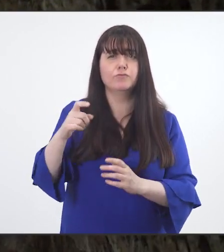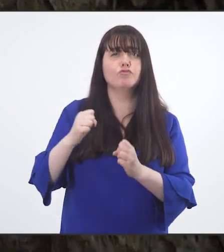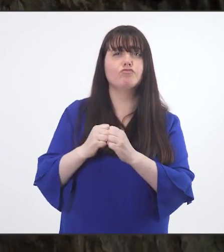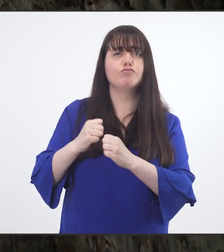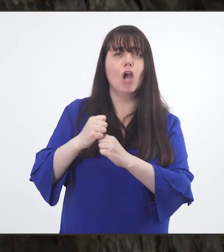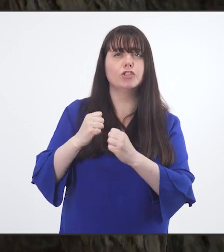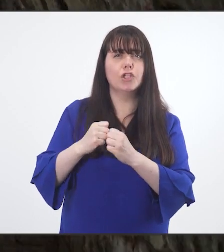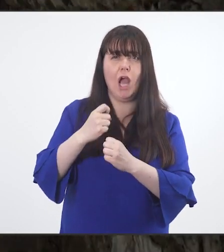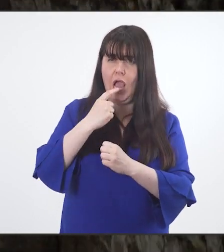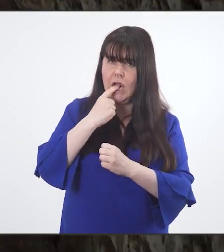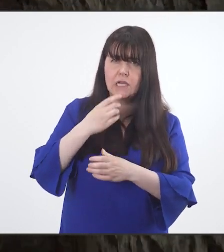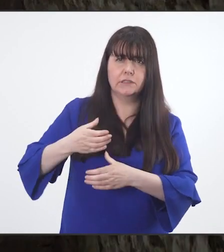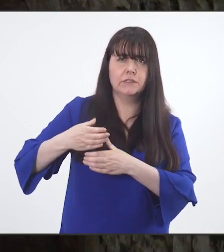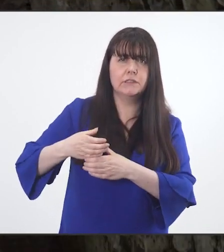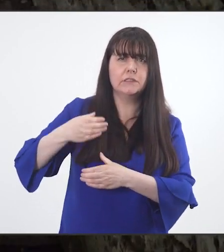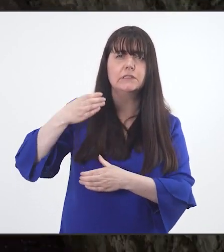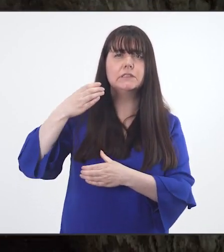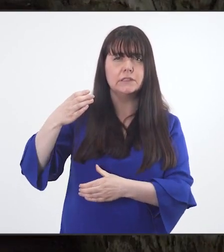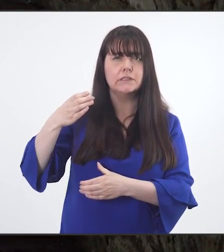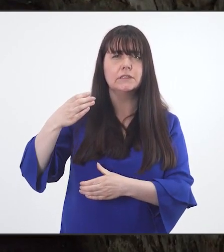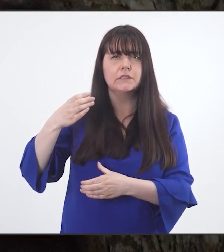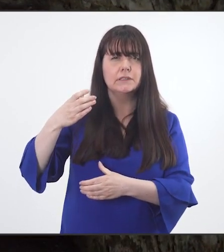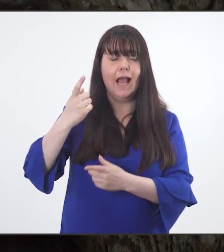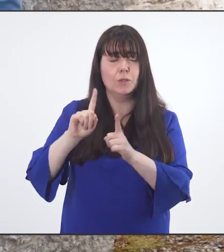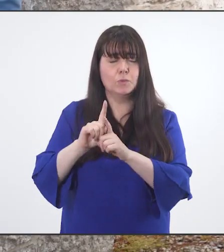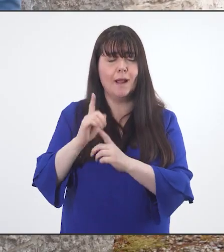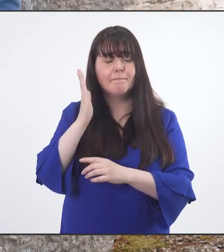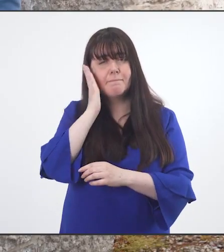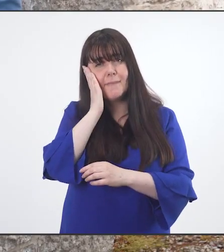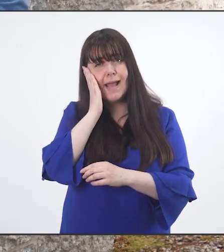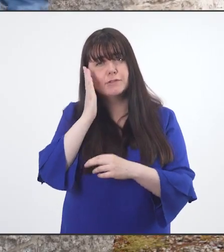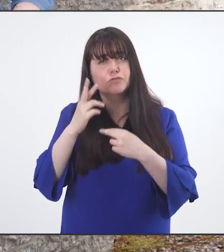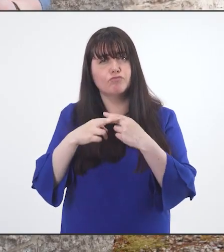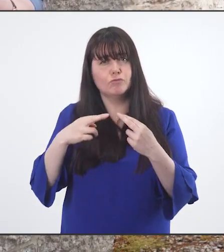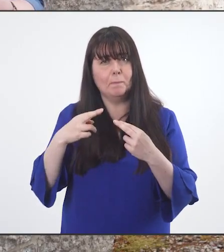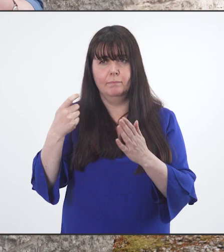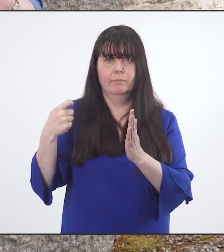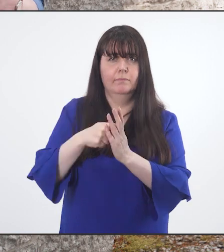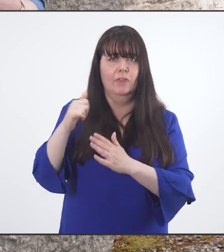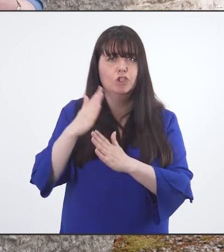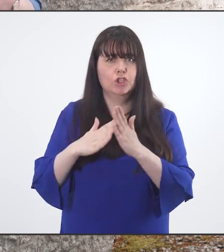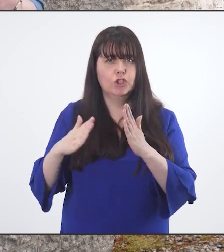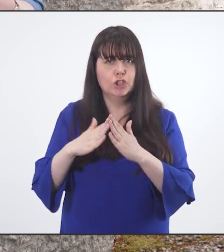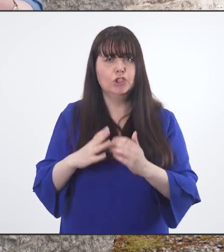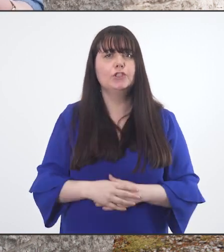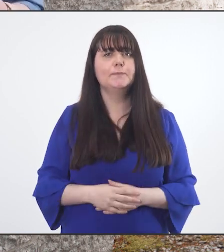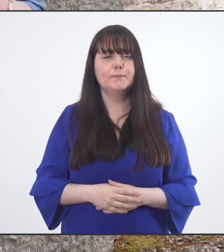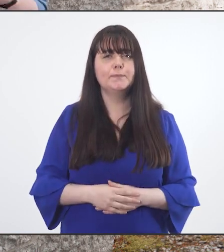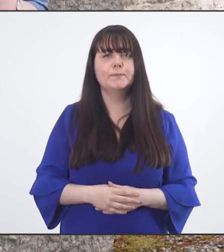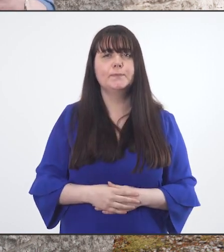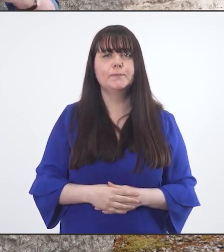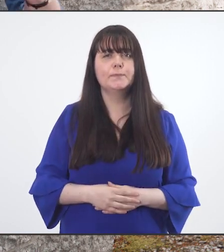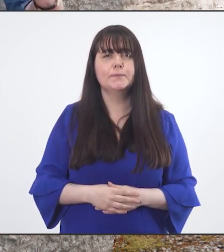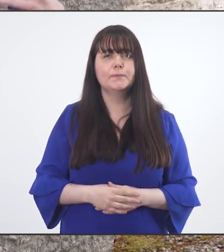is servicing the people who are coming to worship here at the church. This structure, again, the idea of having, if you like, like